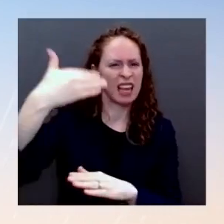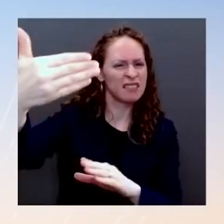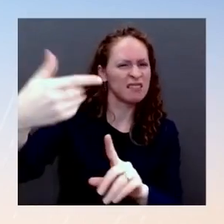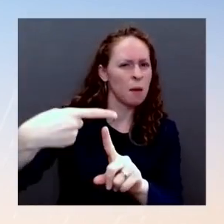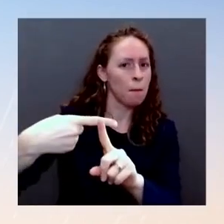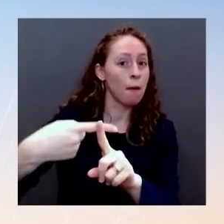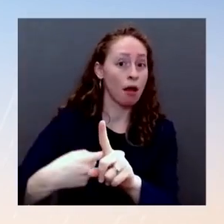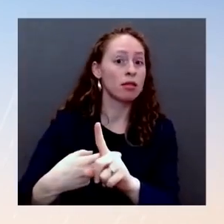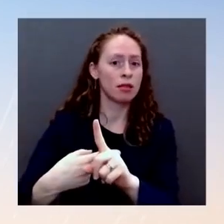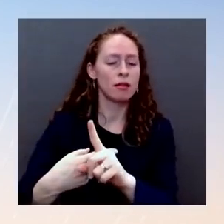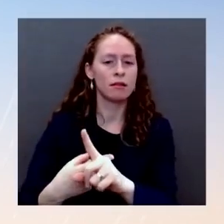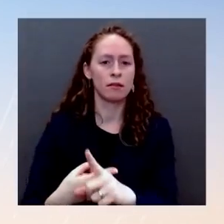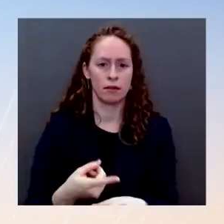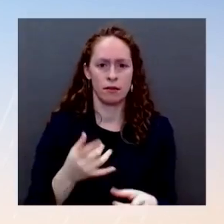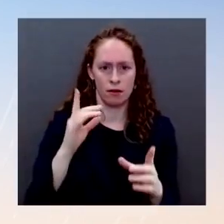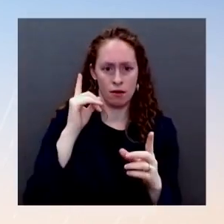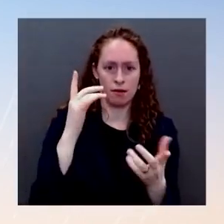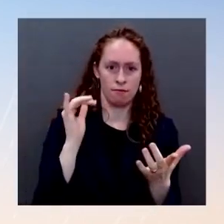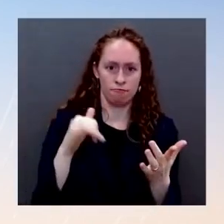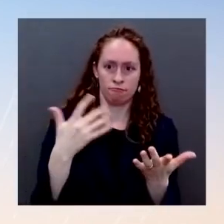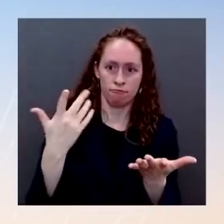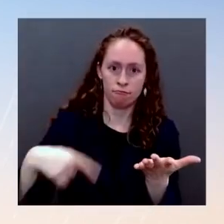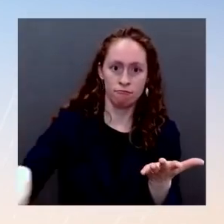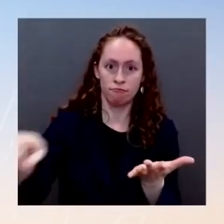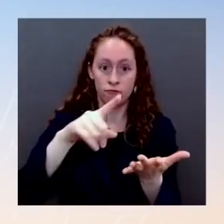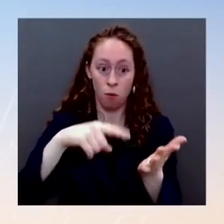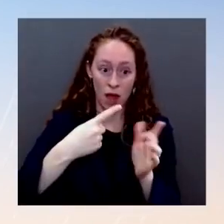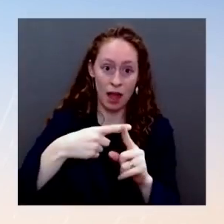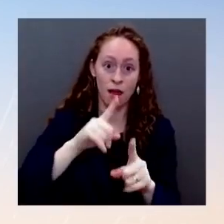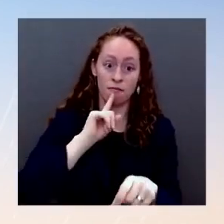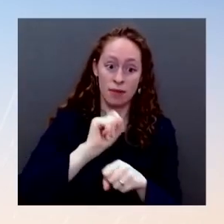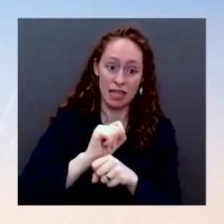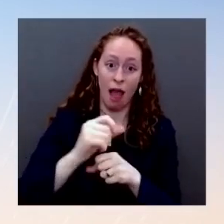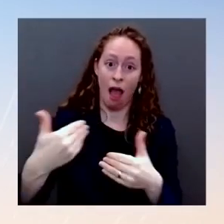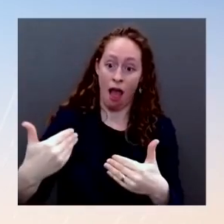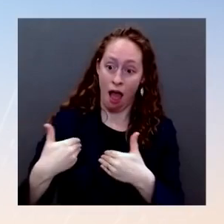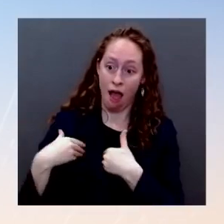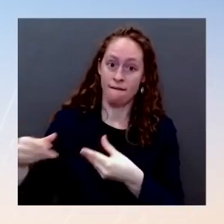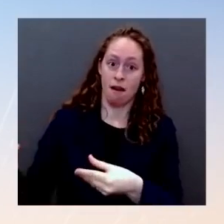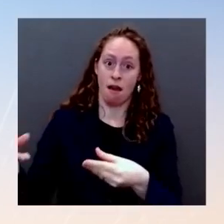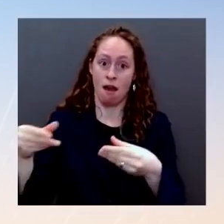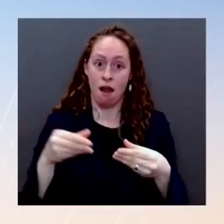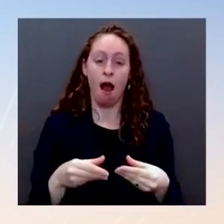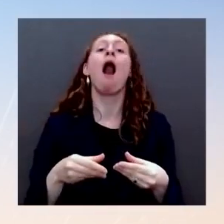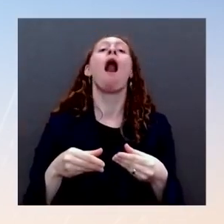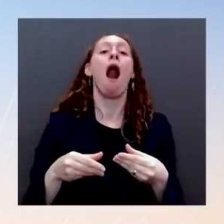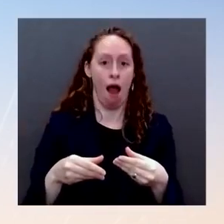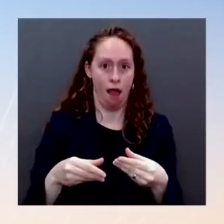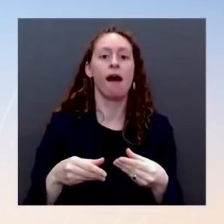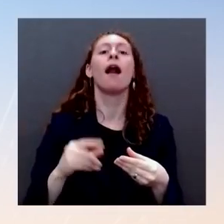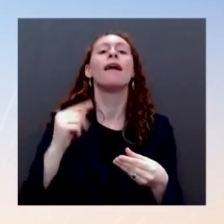order tests at that point in time. And then secondly, do you have